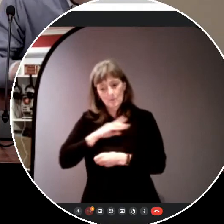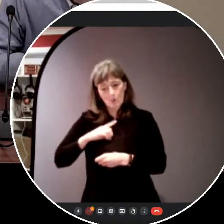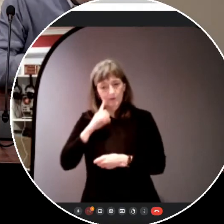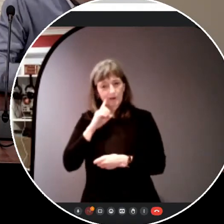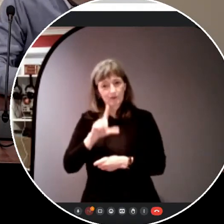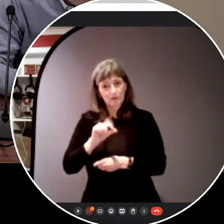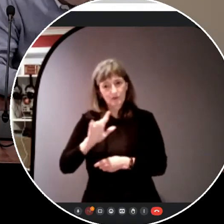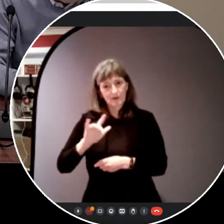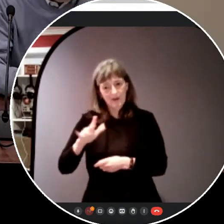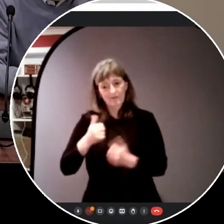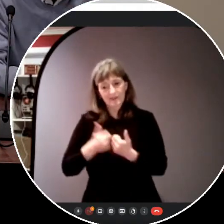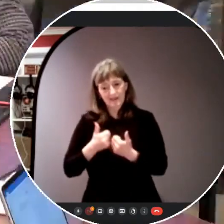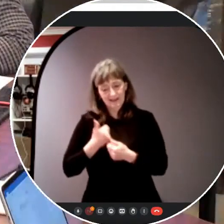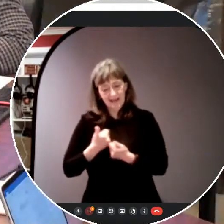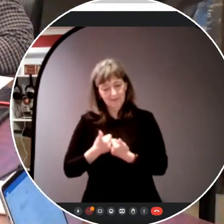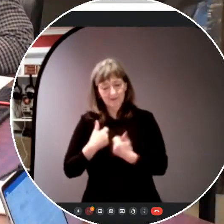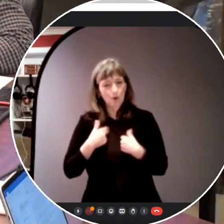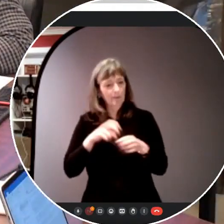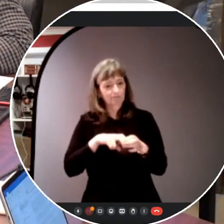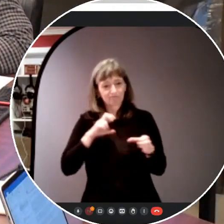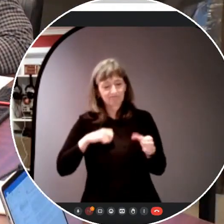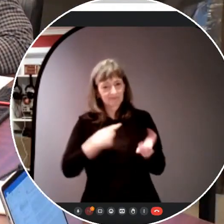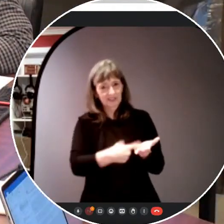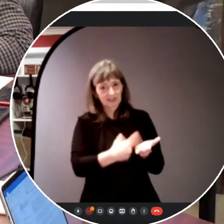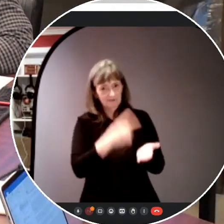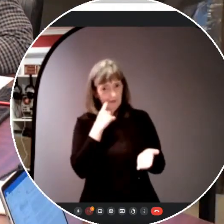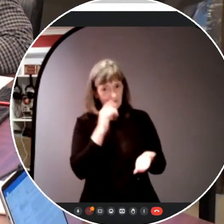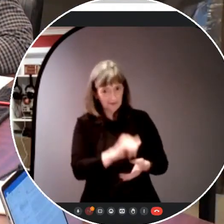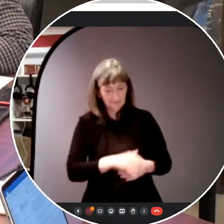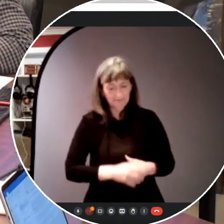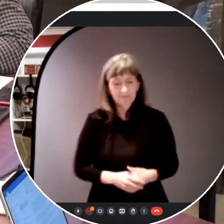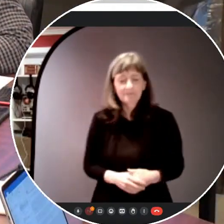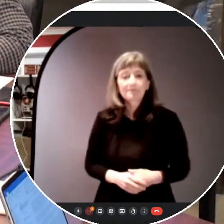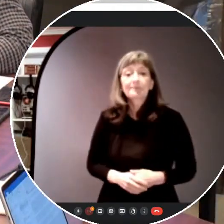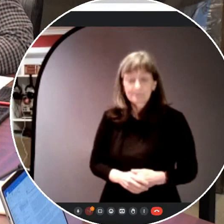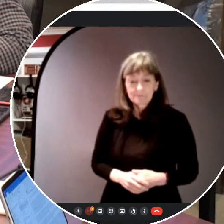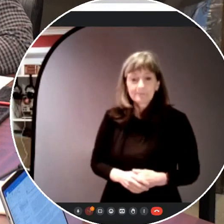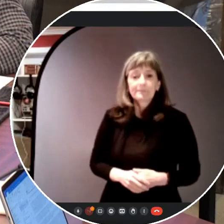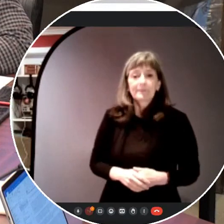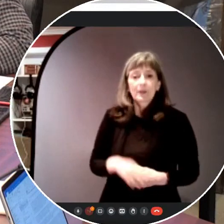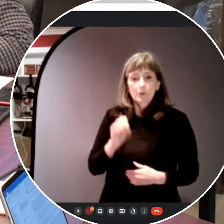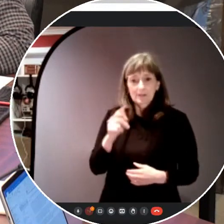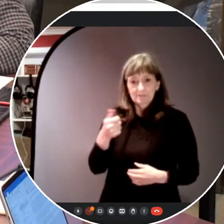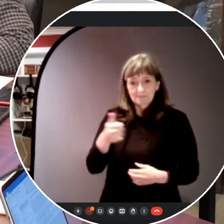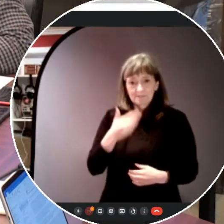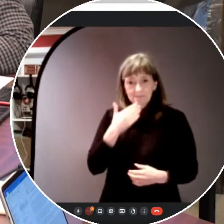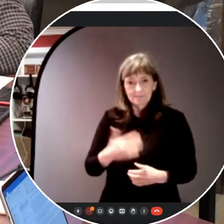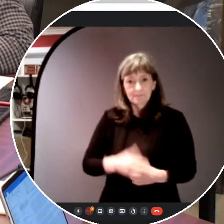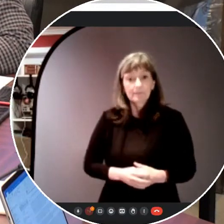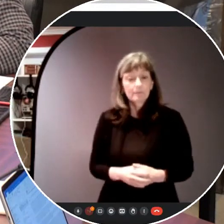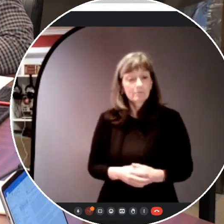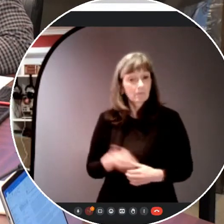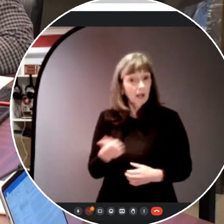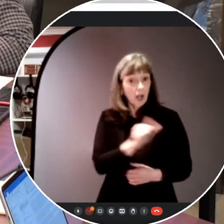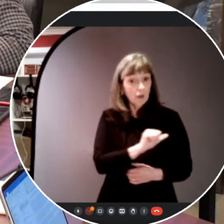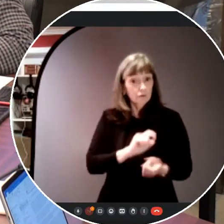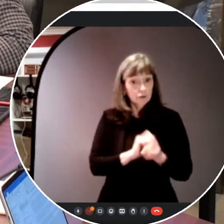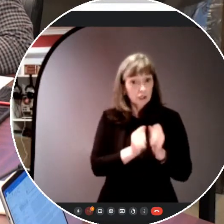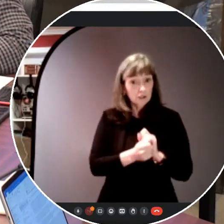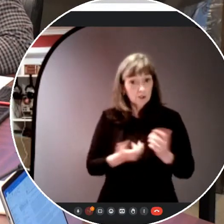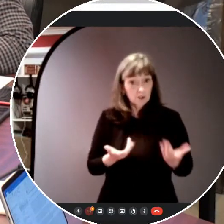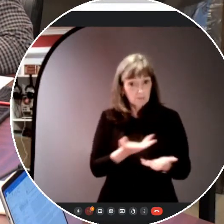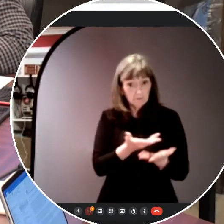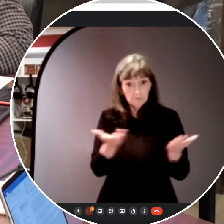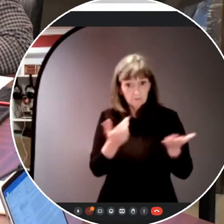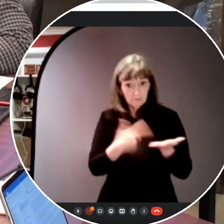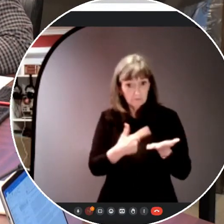Okay, thank you, Dennis. Perfect. That's noted. While I've got everyone's attention, any other changes anybody would like to